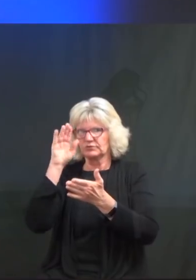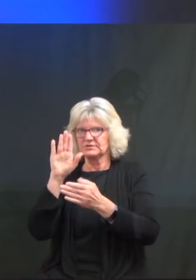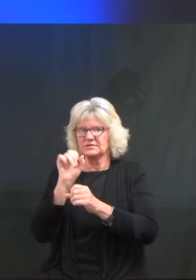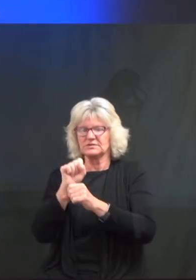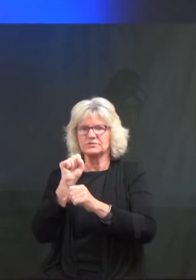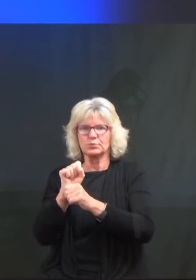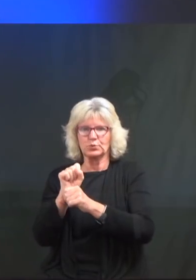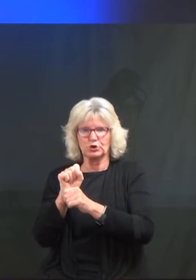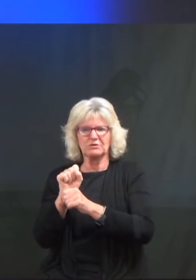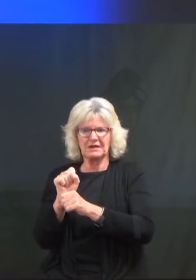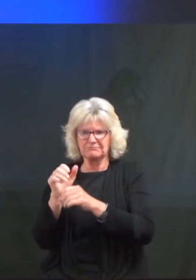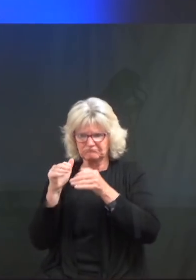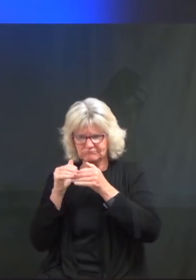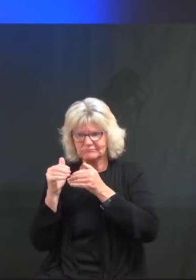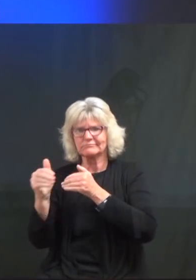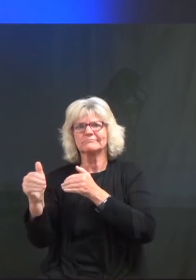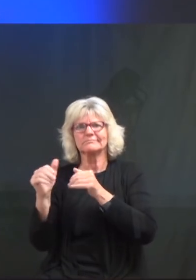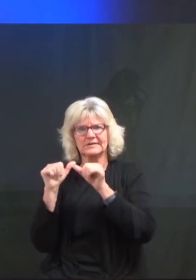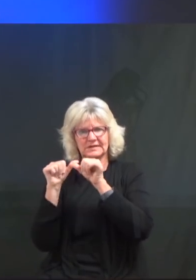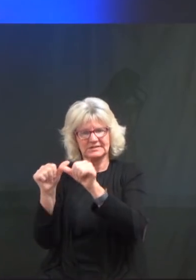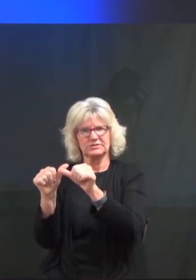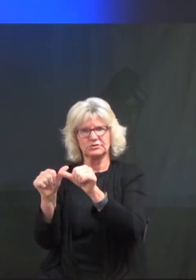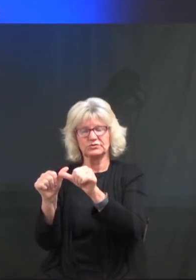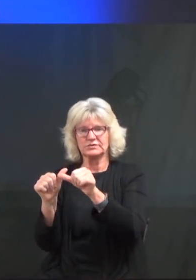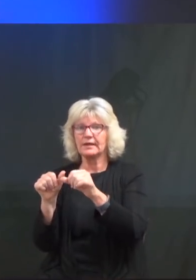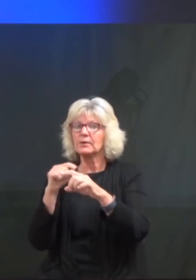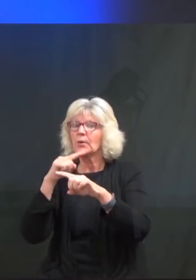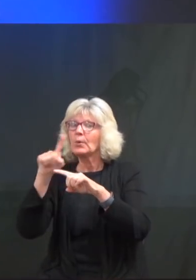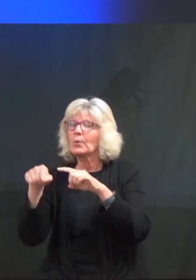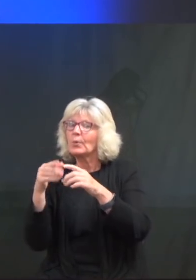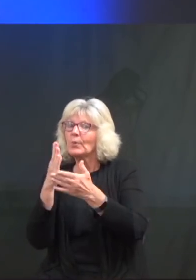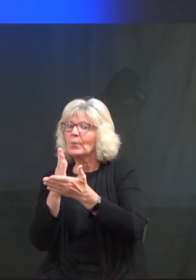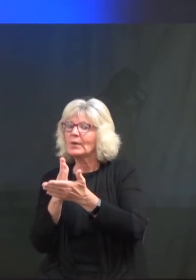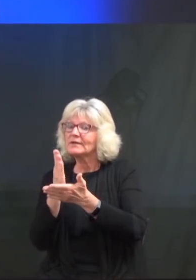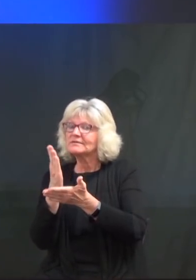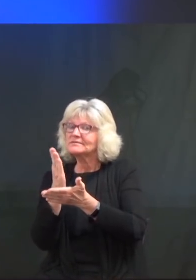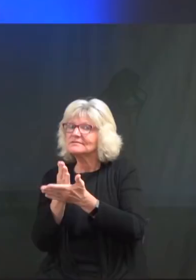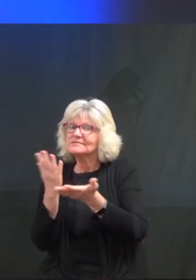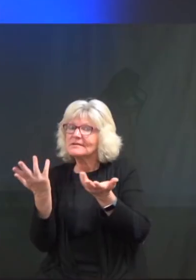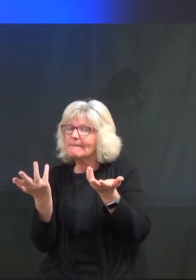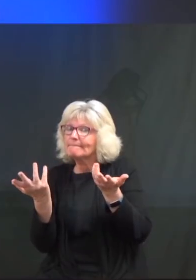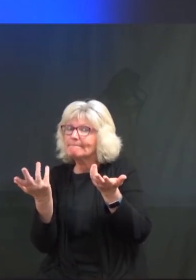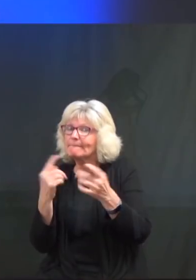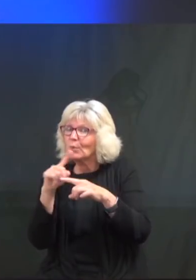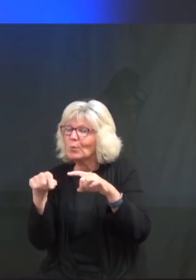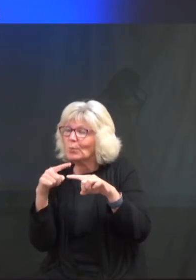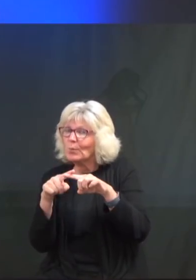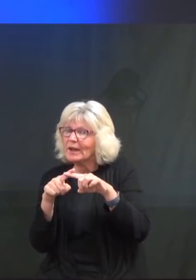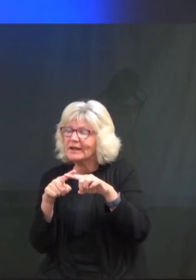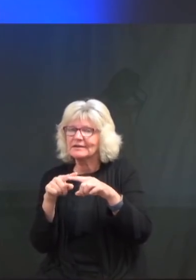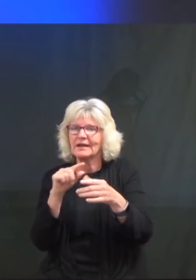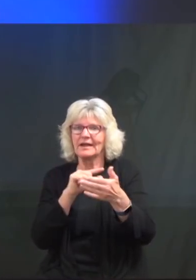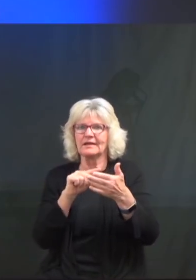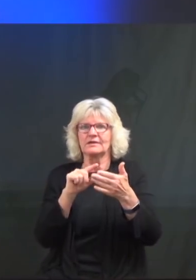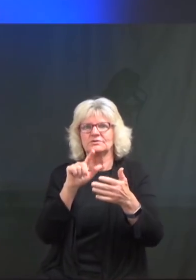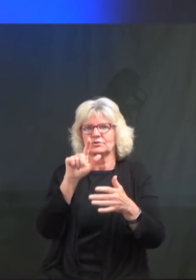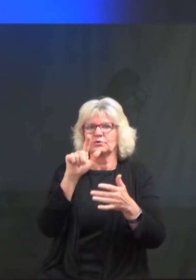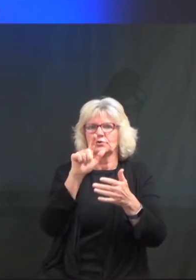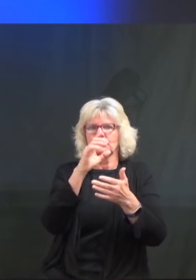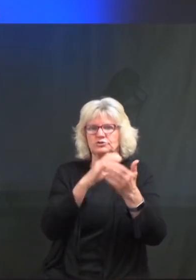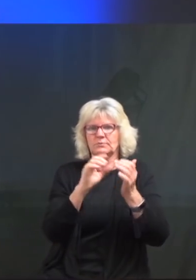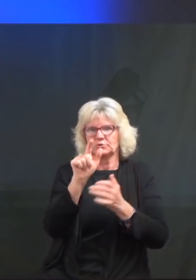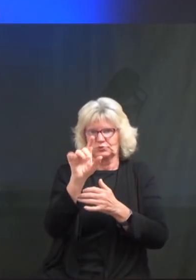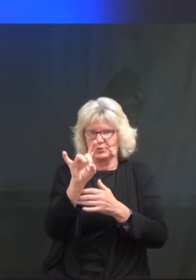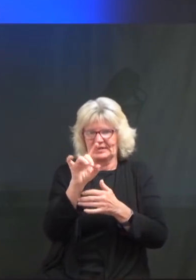When does he stop? Turn to the very last verse in the book. Acts chapter 28, verse